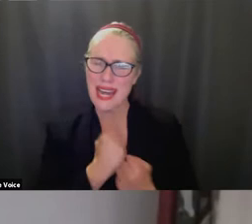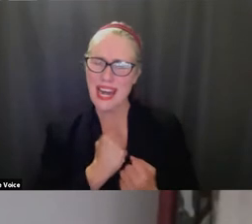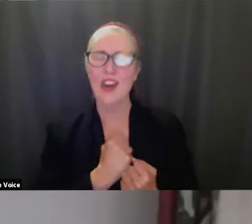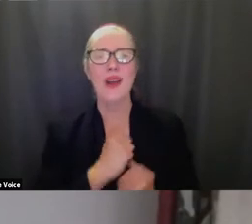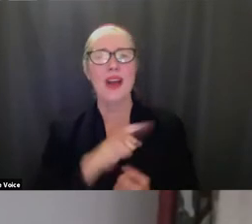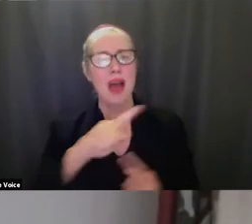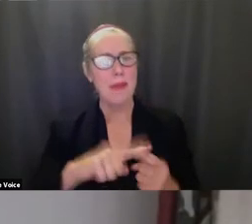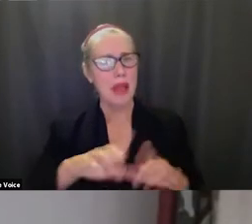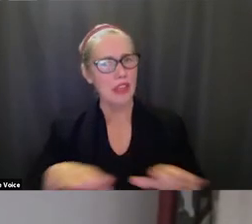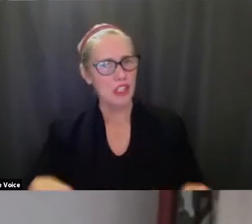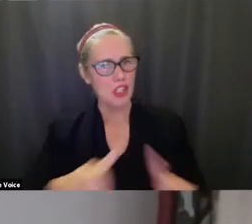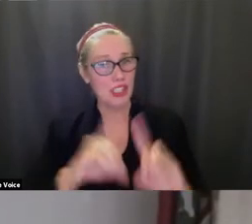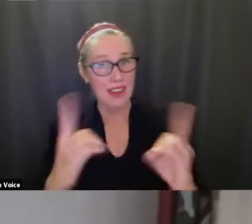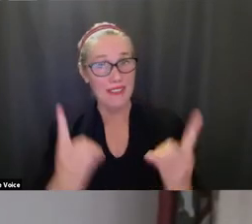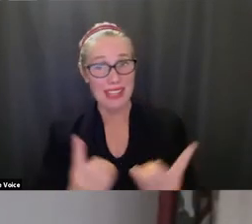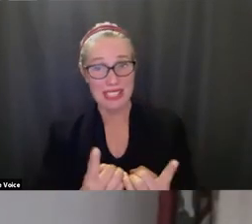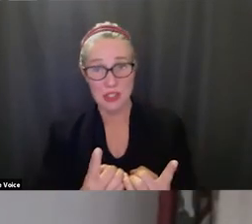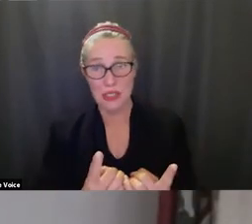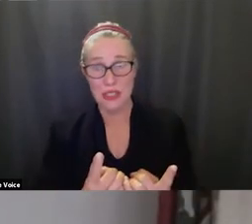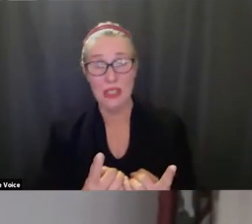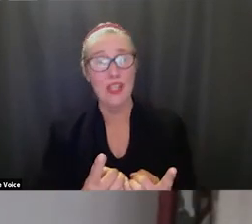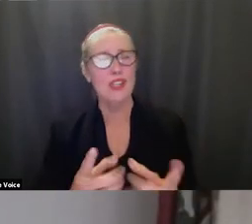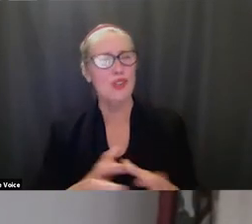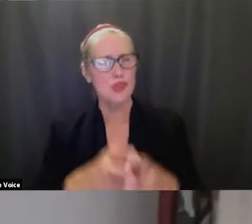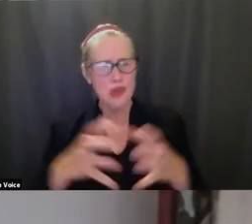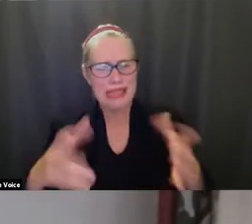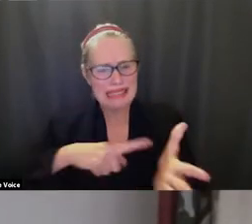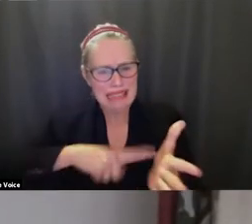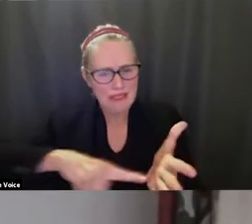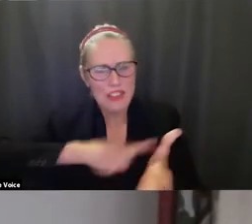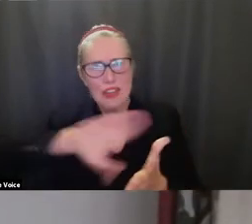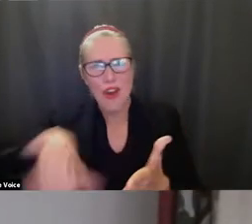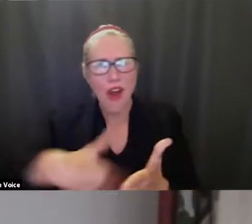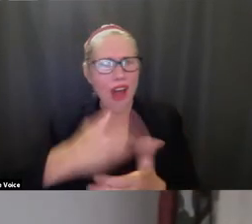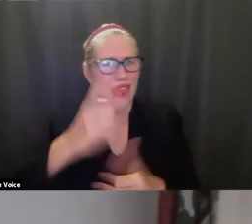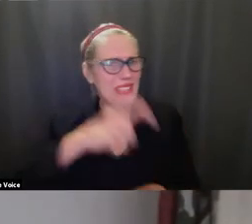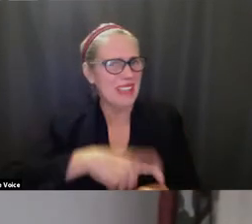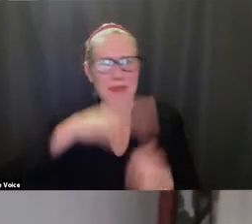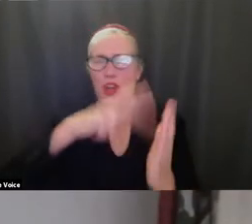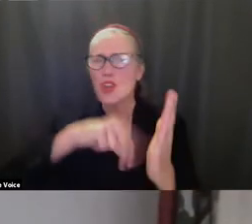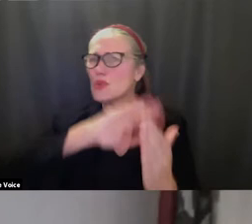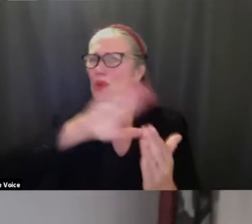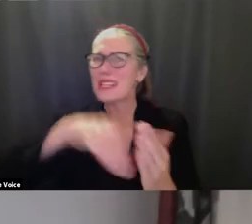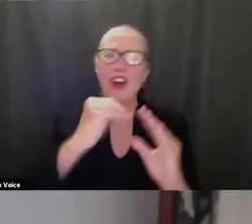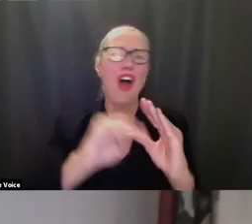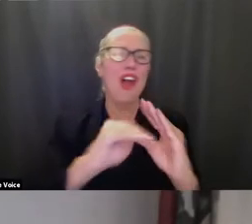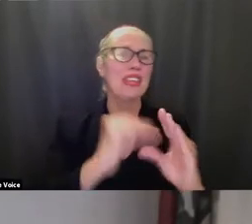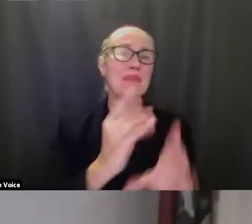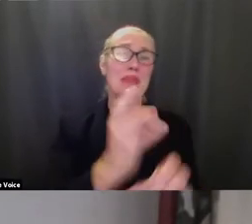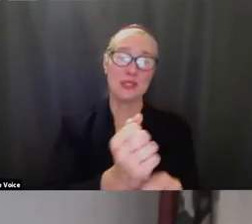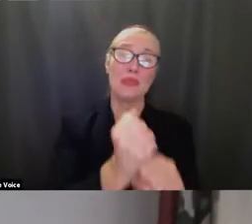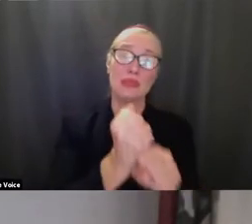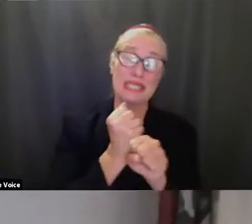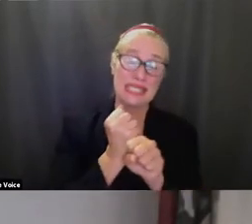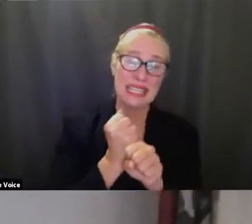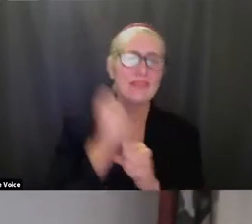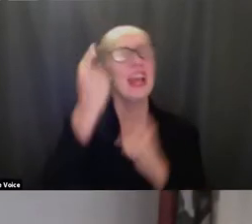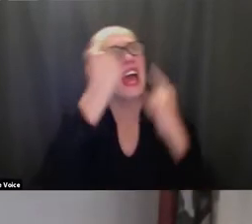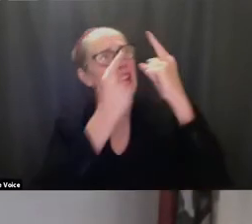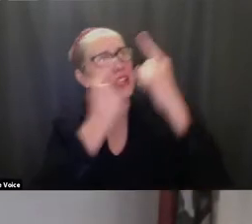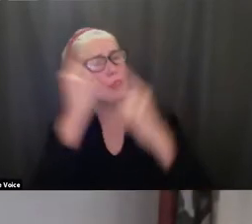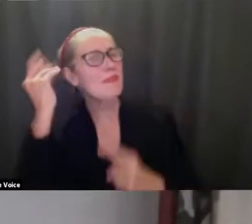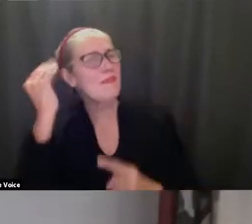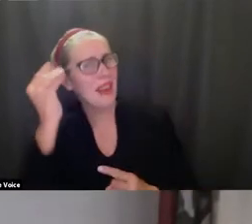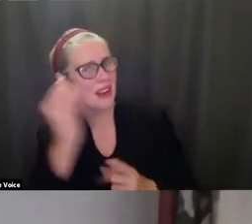children of this district you do extensive research all the time you read all the emails that we receive and you reflect on them very